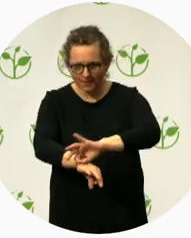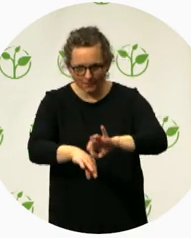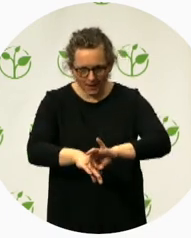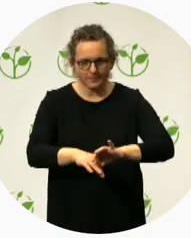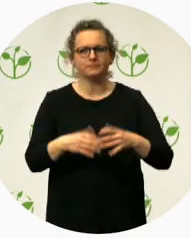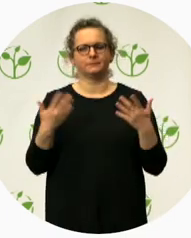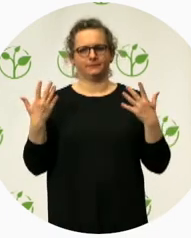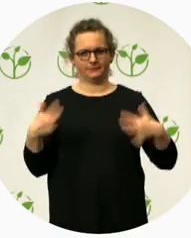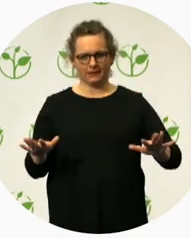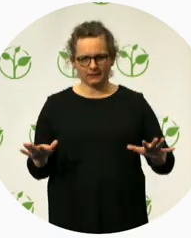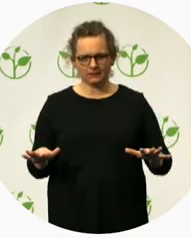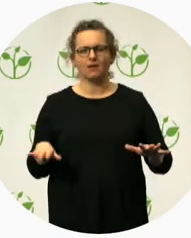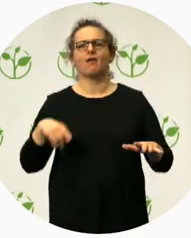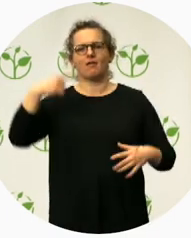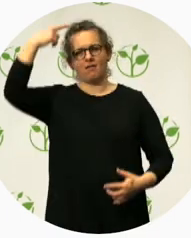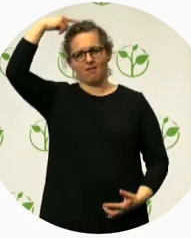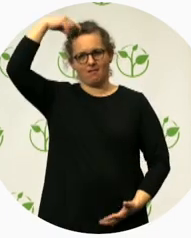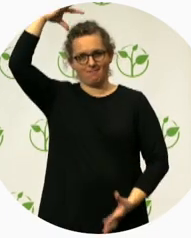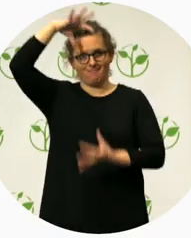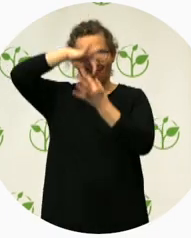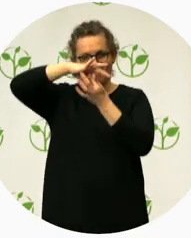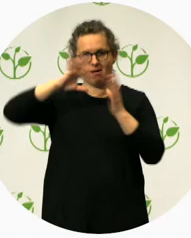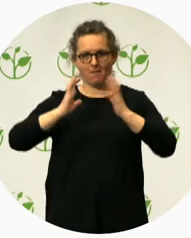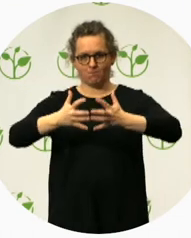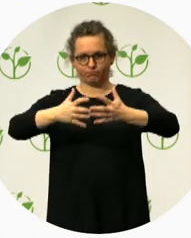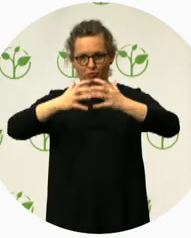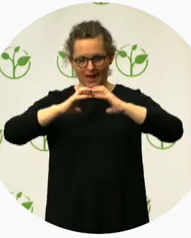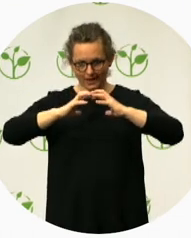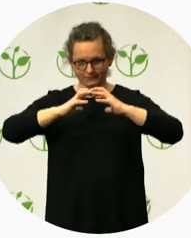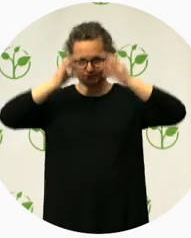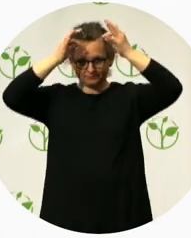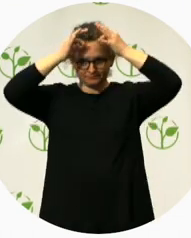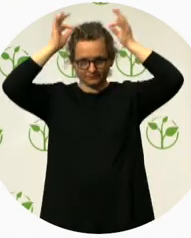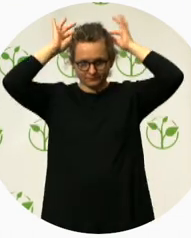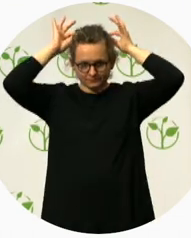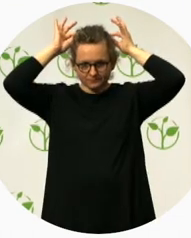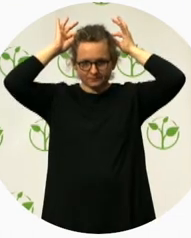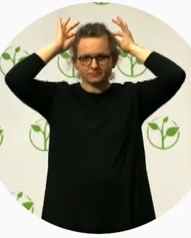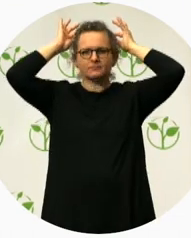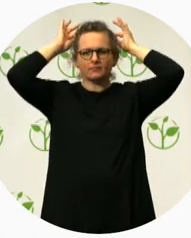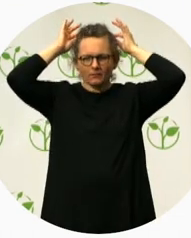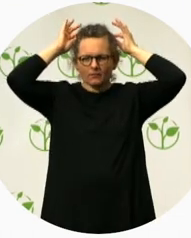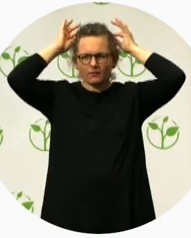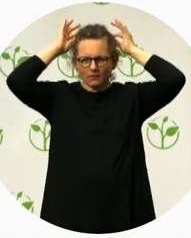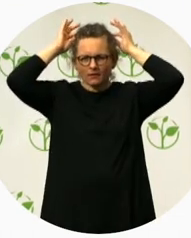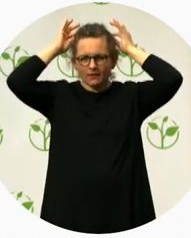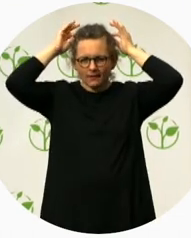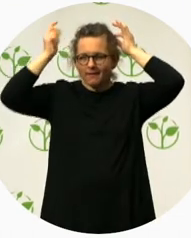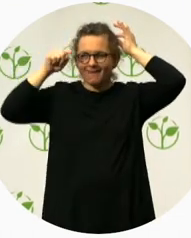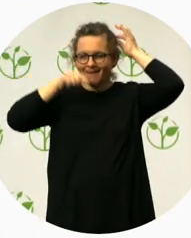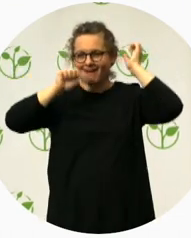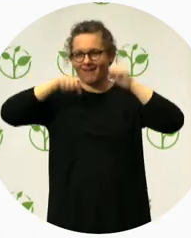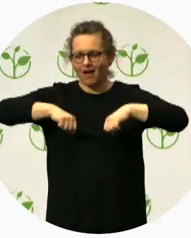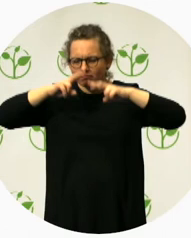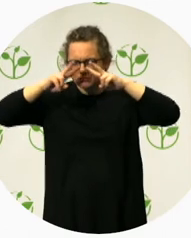already about the brain connection piece, which is so crucial to this piece. And it's going to, the research of that is actually growing more and more. And then obviously